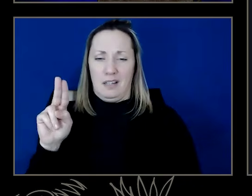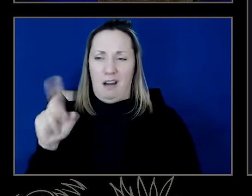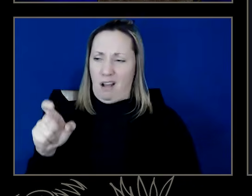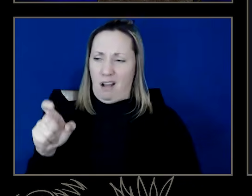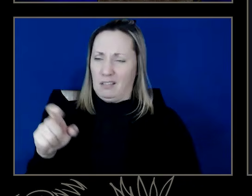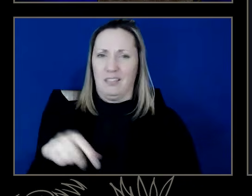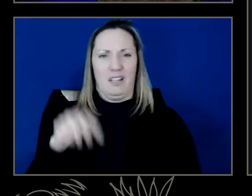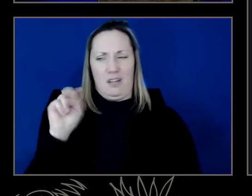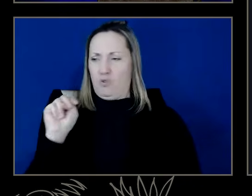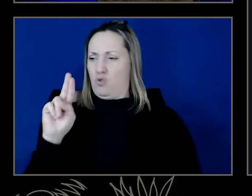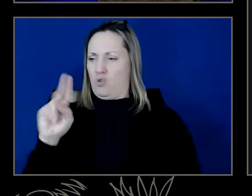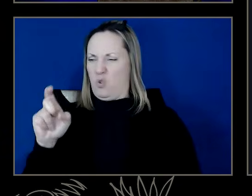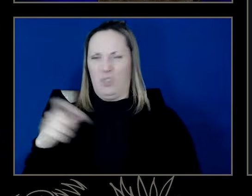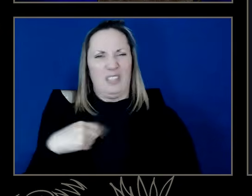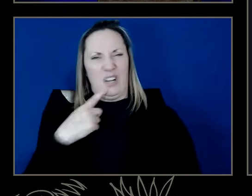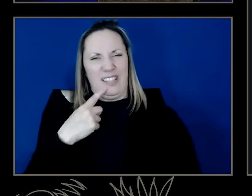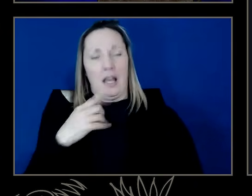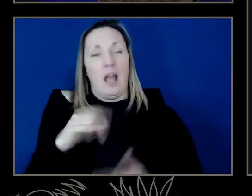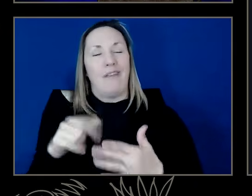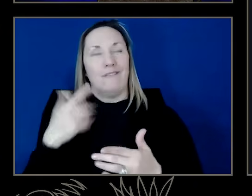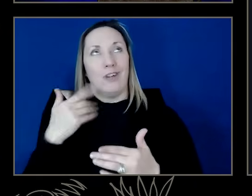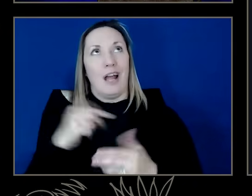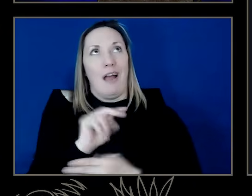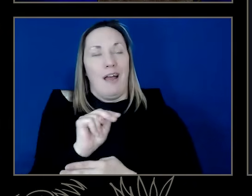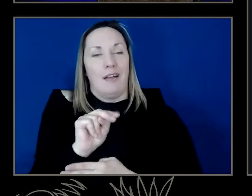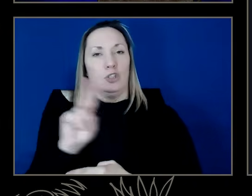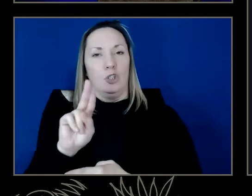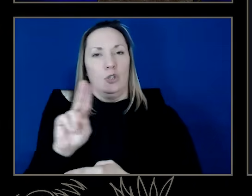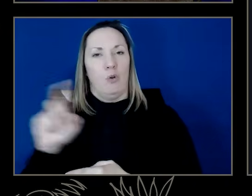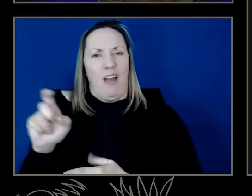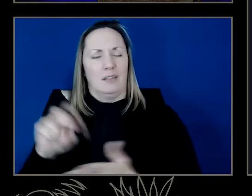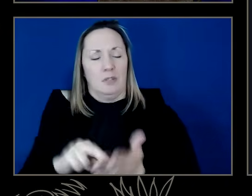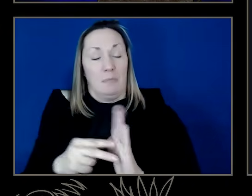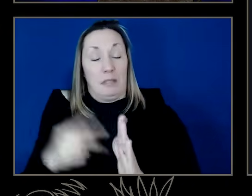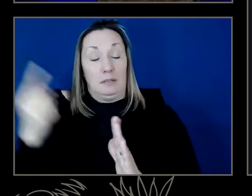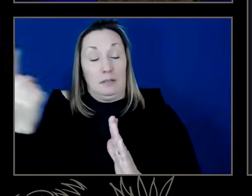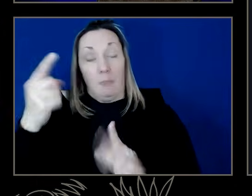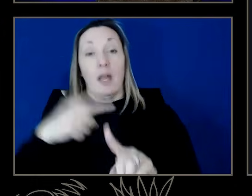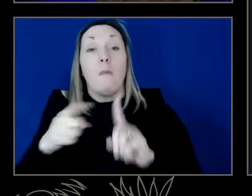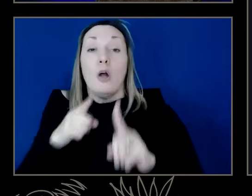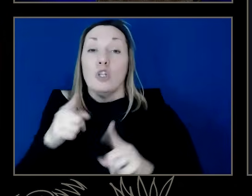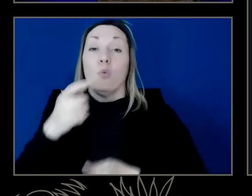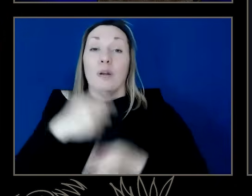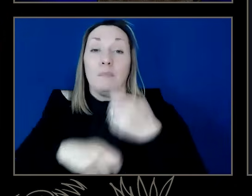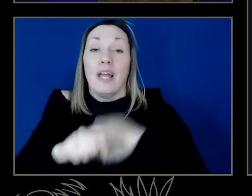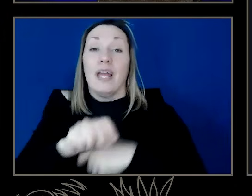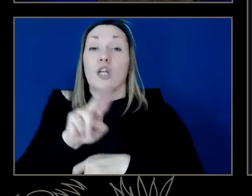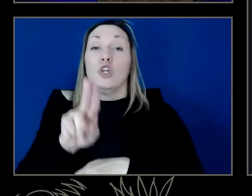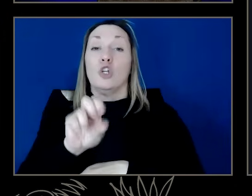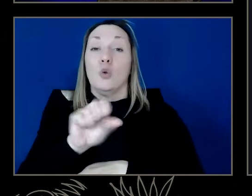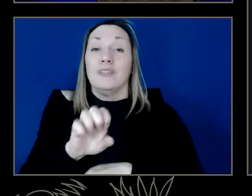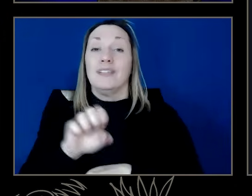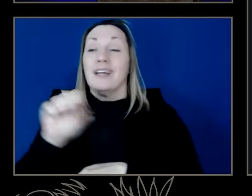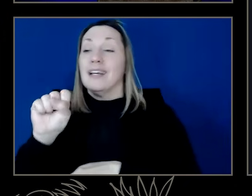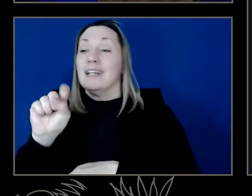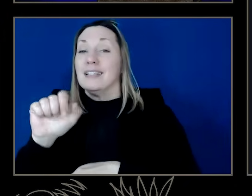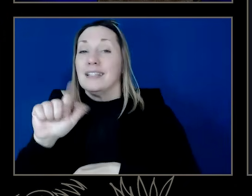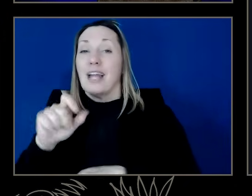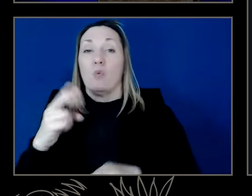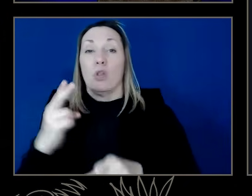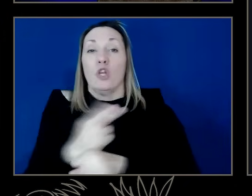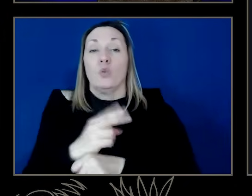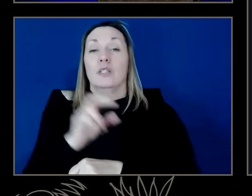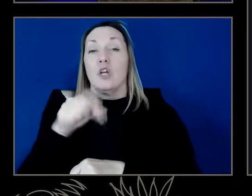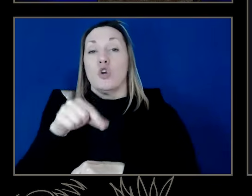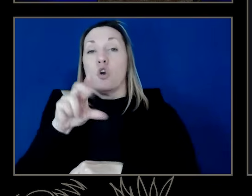I forget what it stands for, something. And essentially, you are replacing useState with useQueryState.